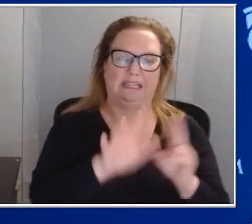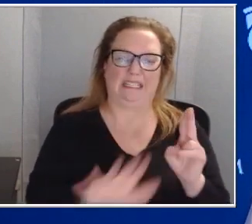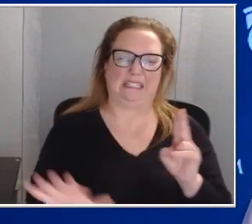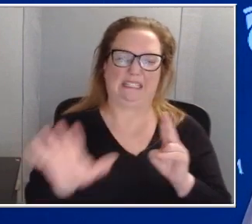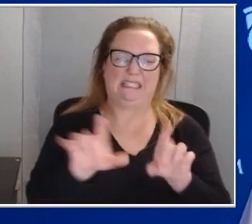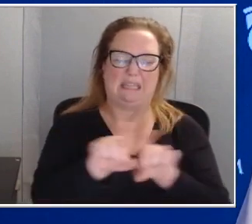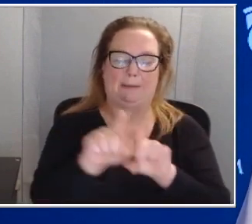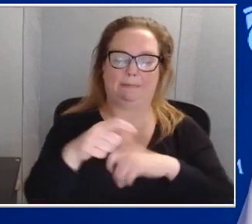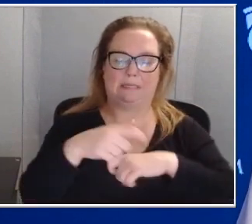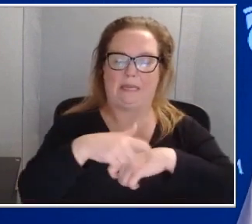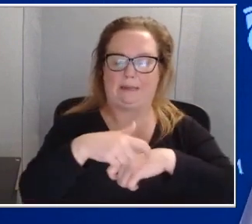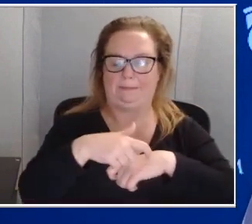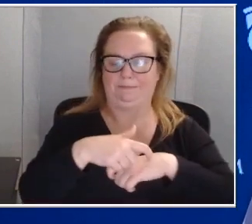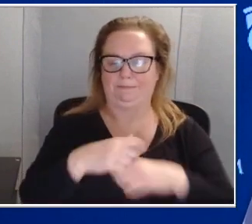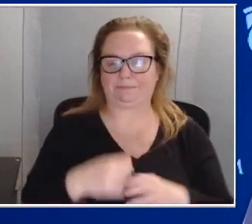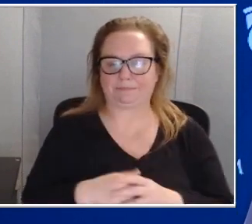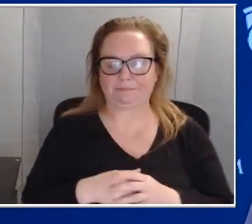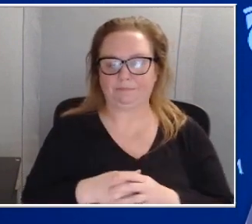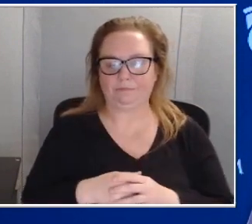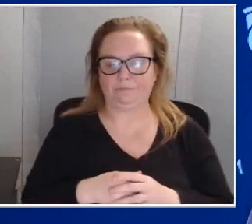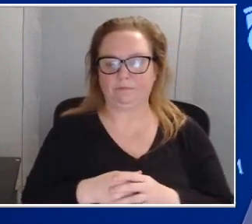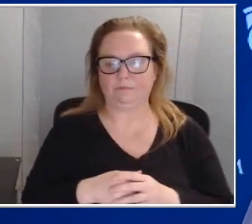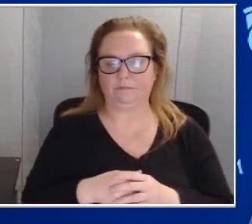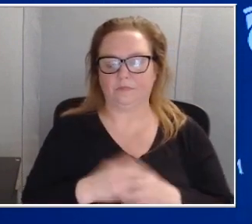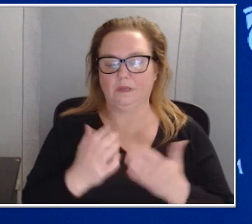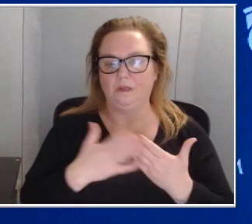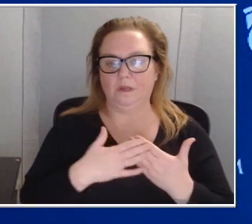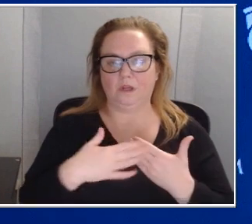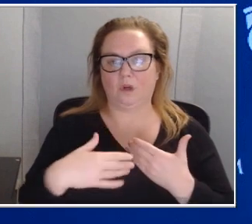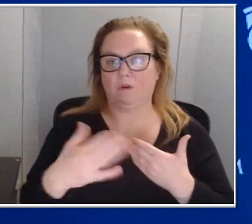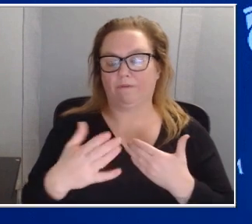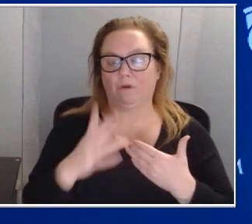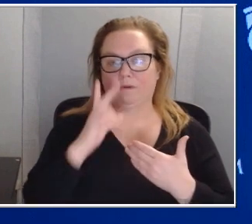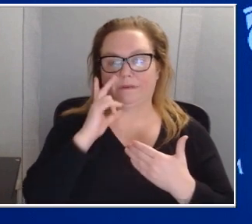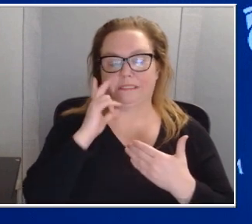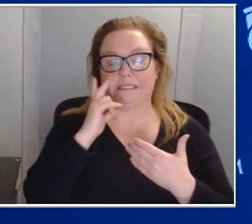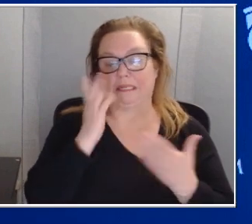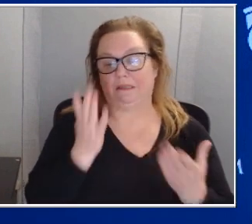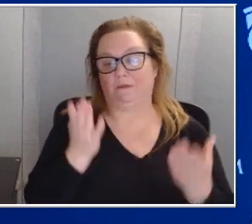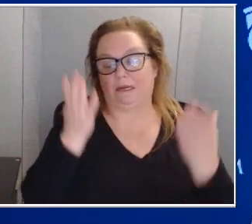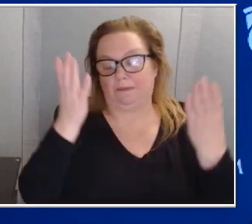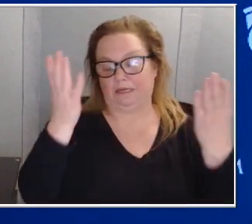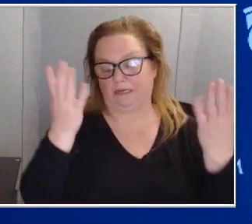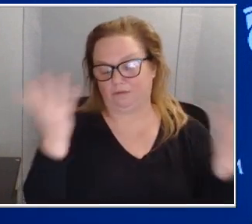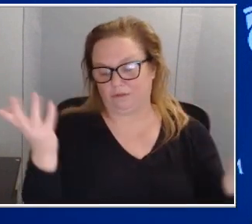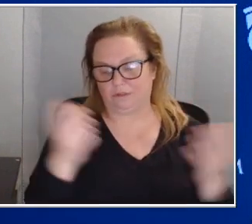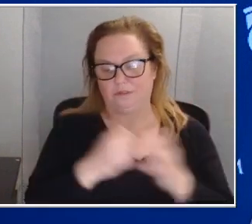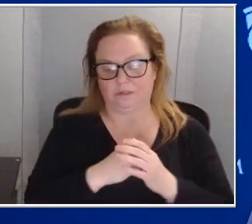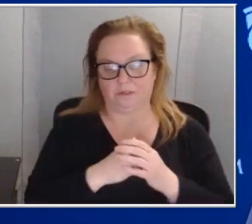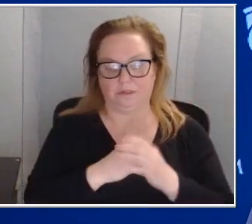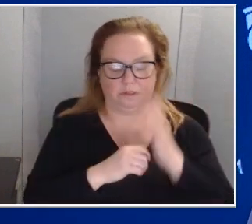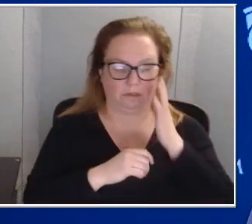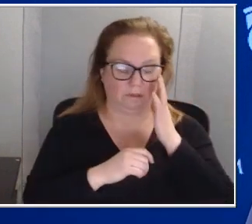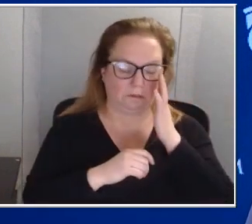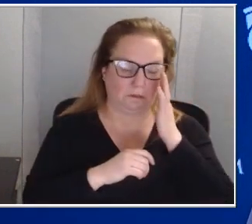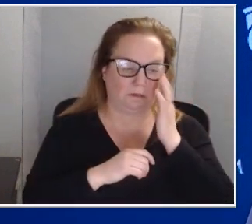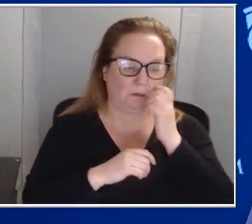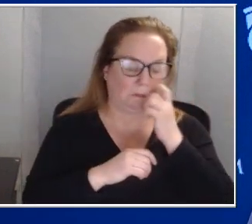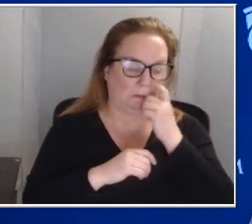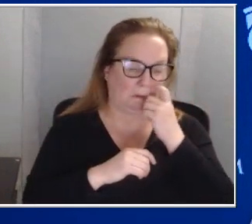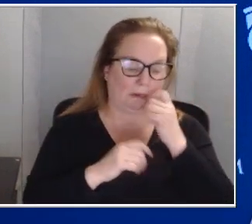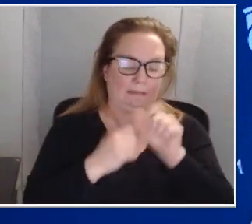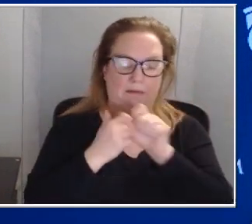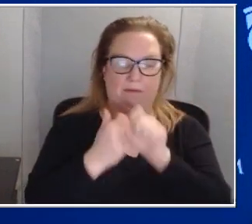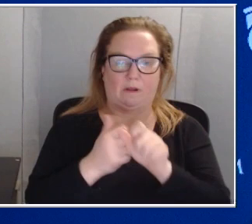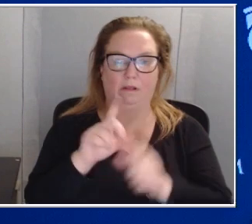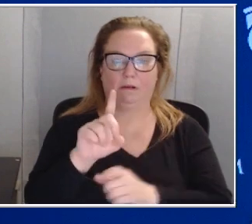period. I think we just have to see moving forward what will the recommendations be, and that will be based off the data. I